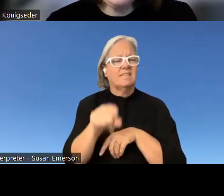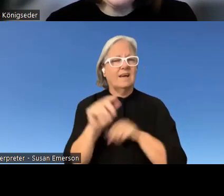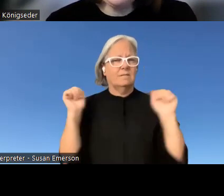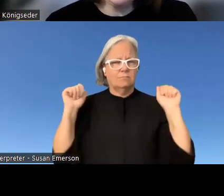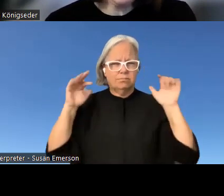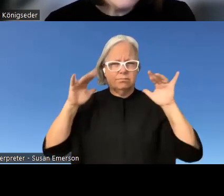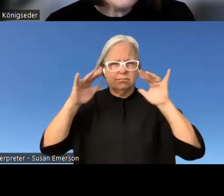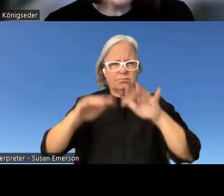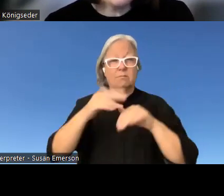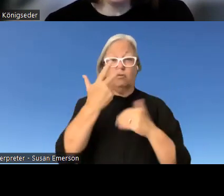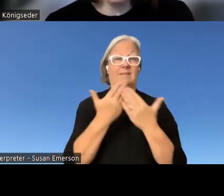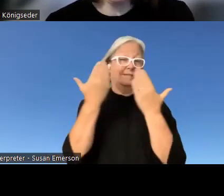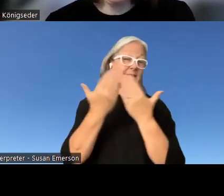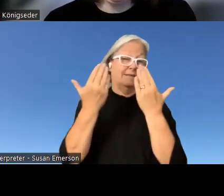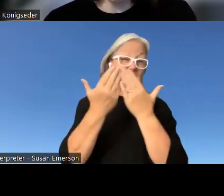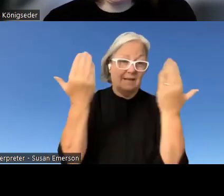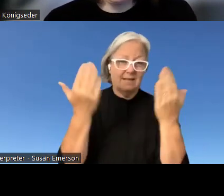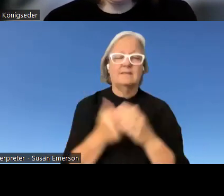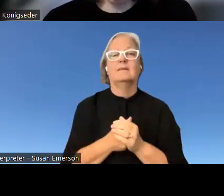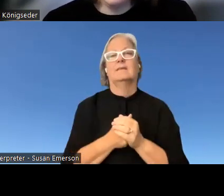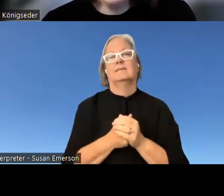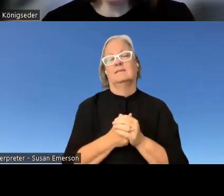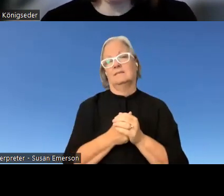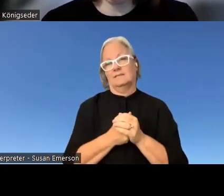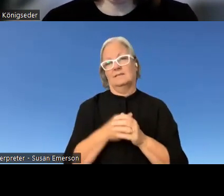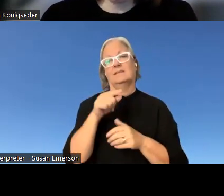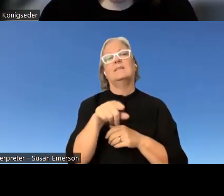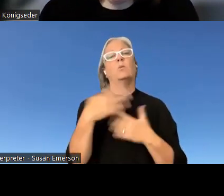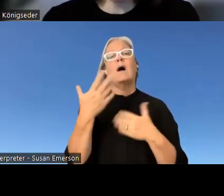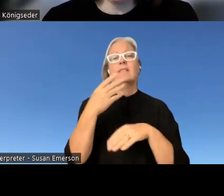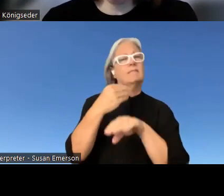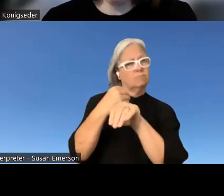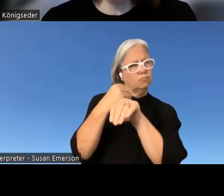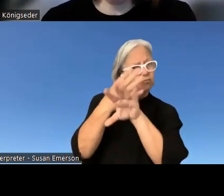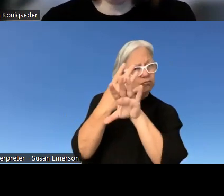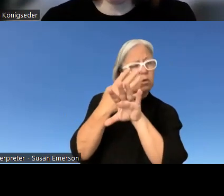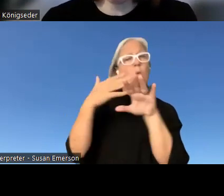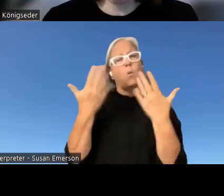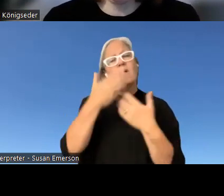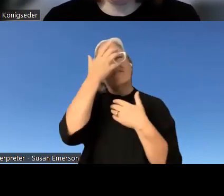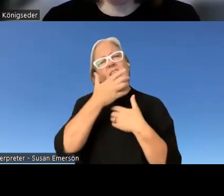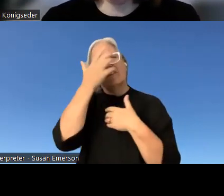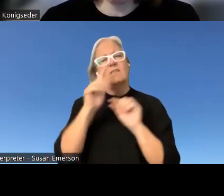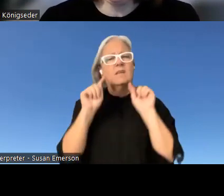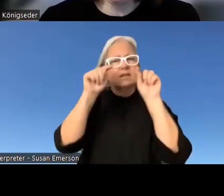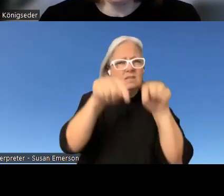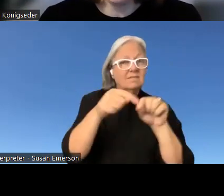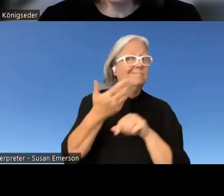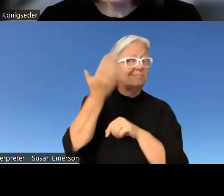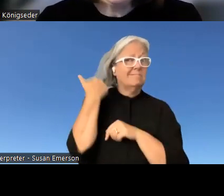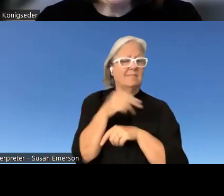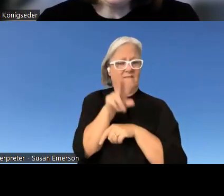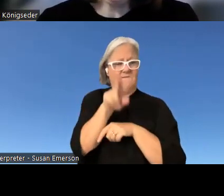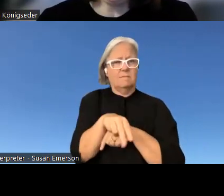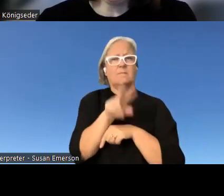an idea about the size of the conference. It's a hybrid event. And at the last conference in February